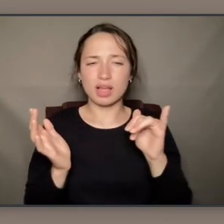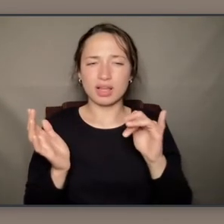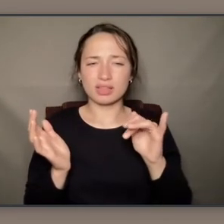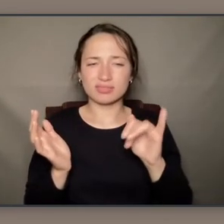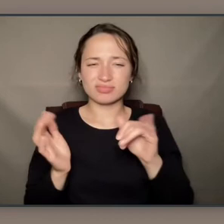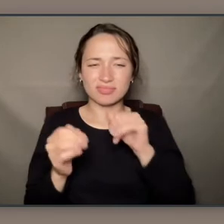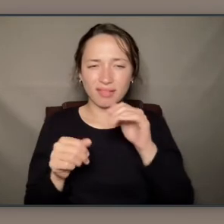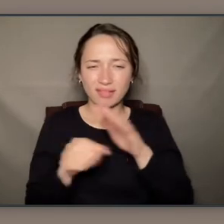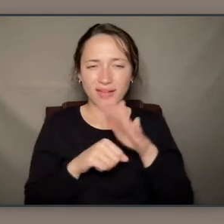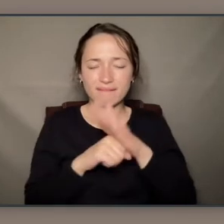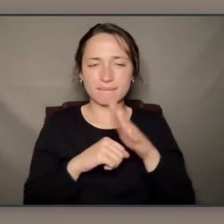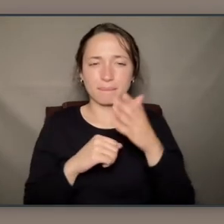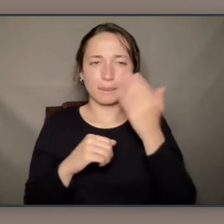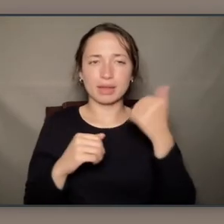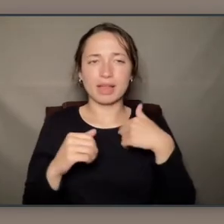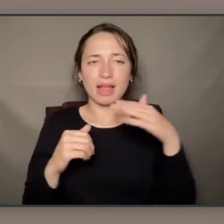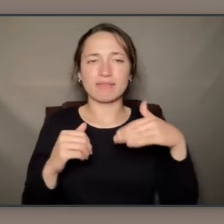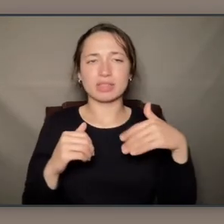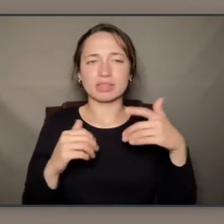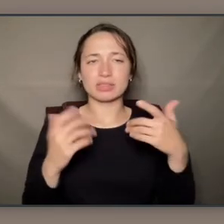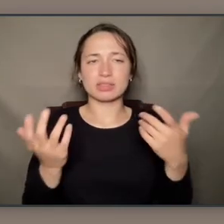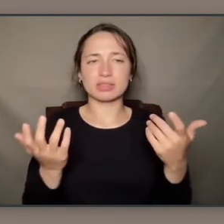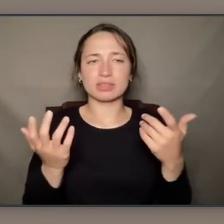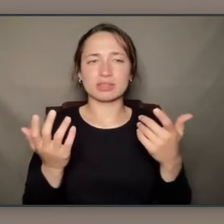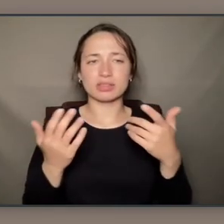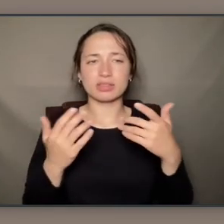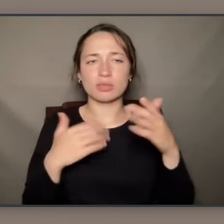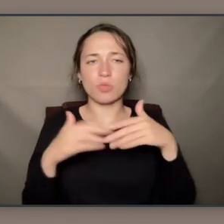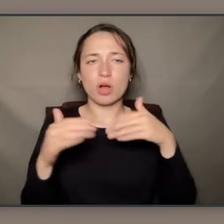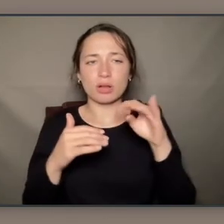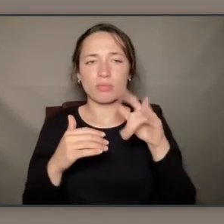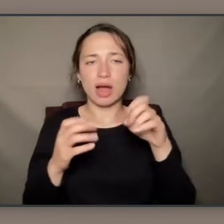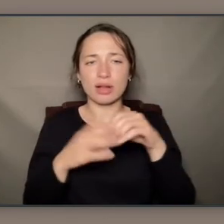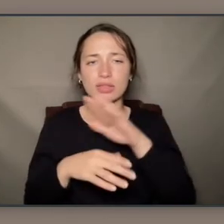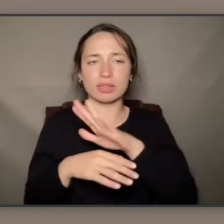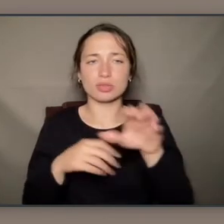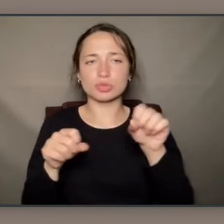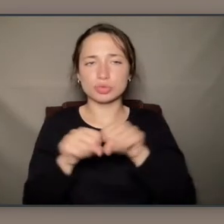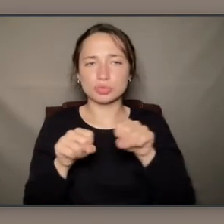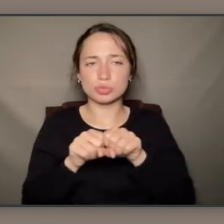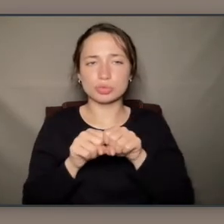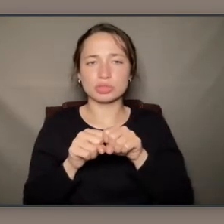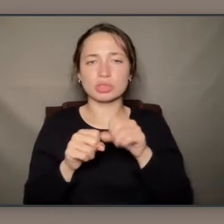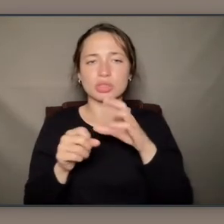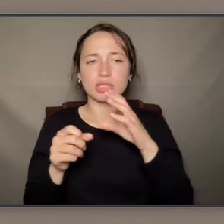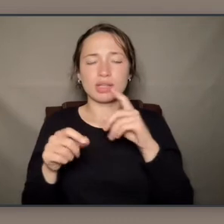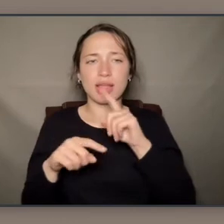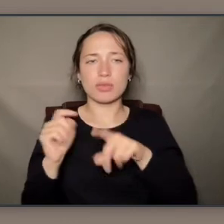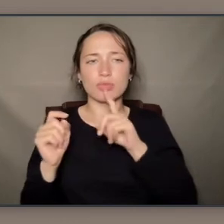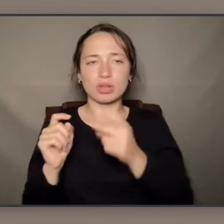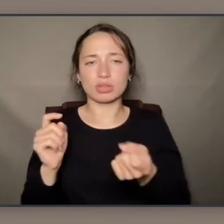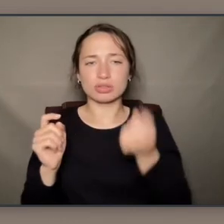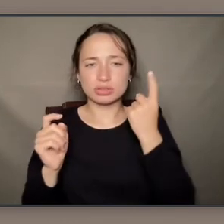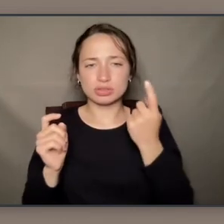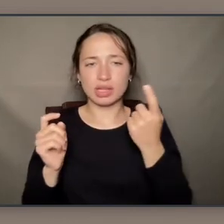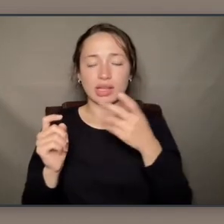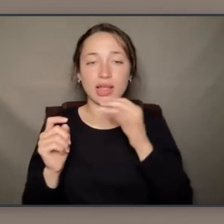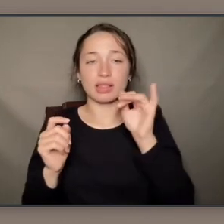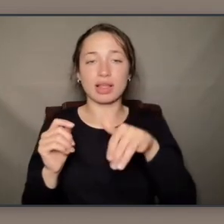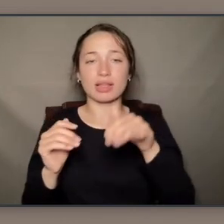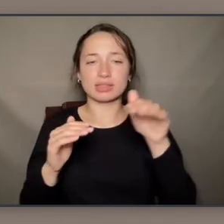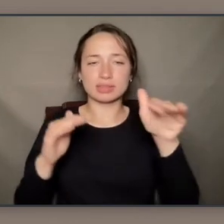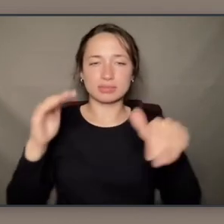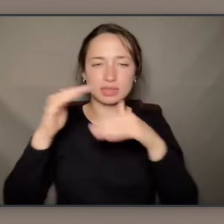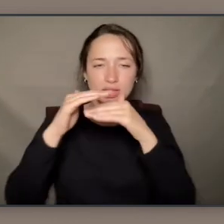feel that isn't enough, because I haven't walked a mile in other people's shoes. I can't really understand. And that